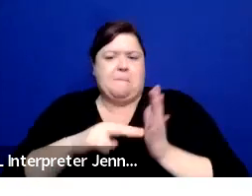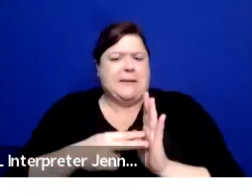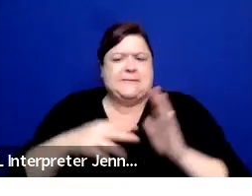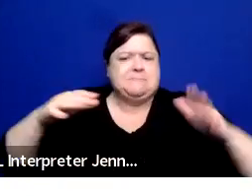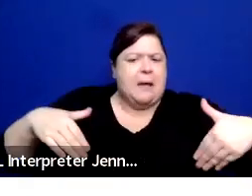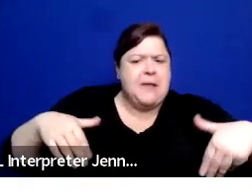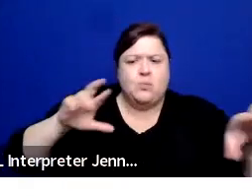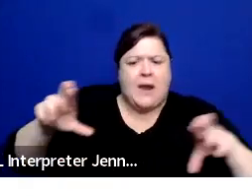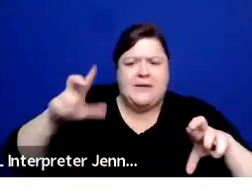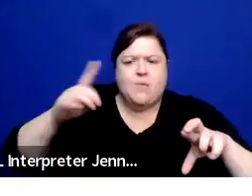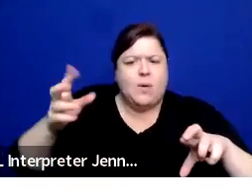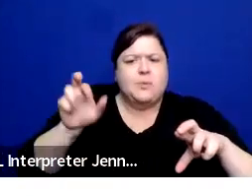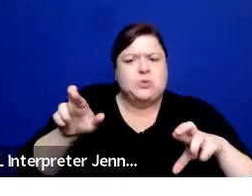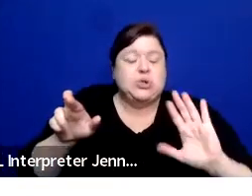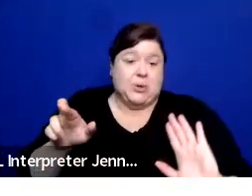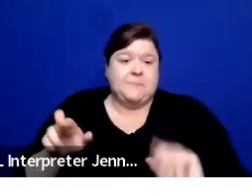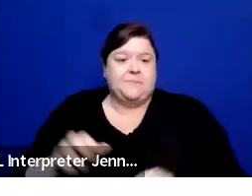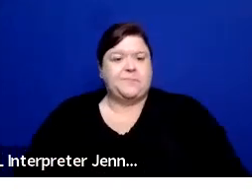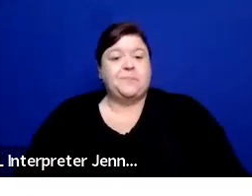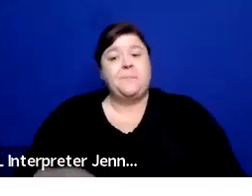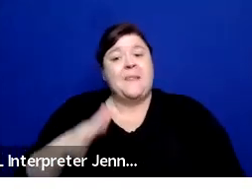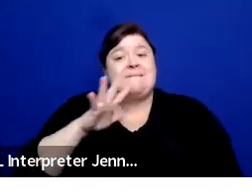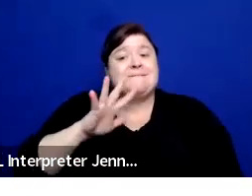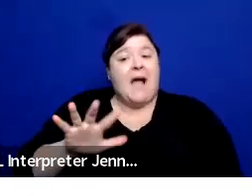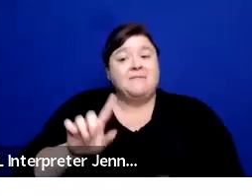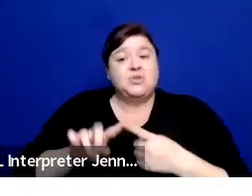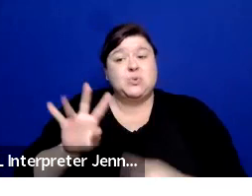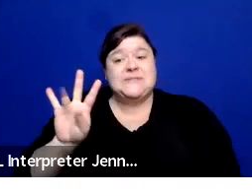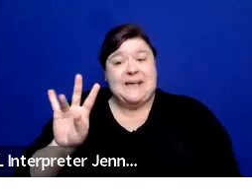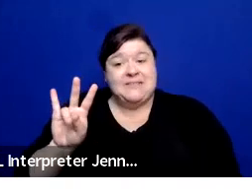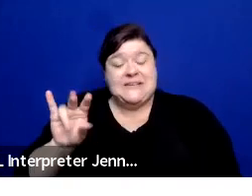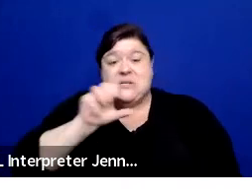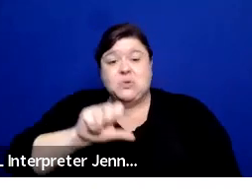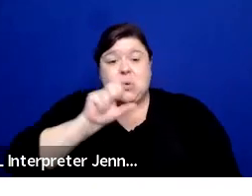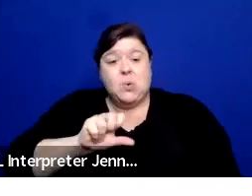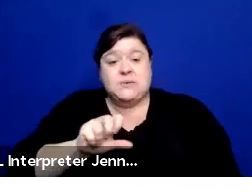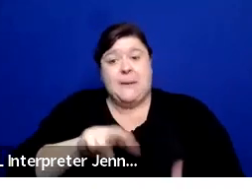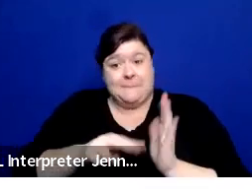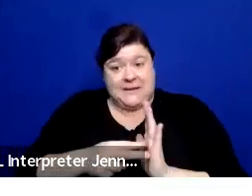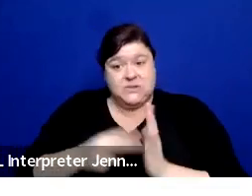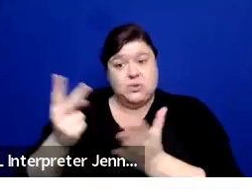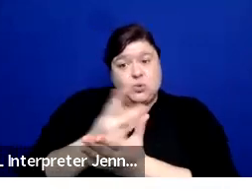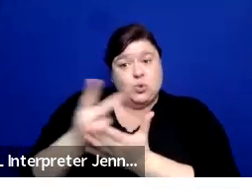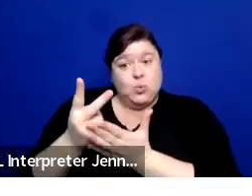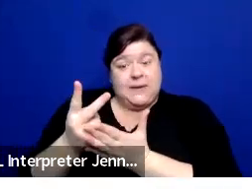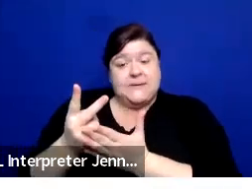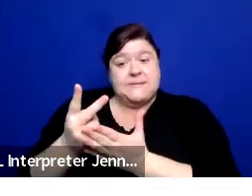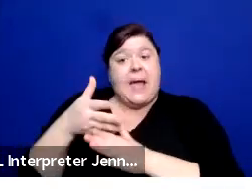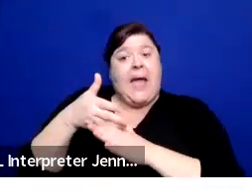5 to 17-year-olds, up to date on vaccination means simply 2 weeks after completing their vaccine series. So